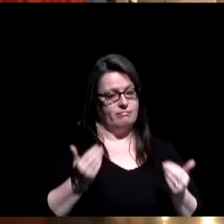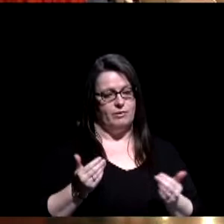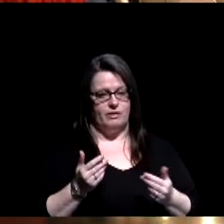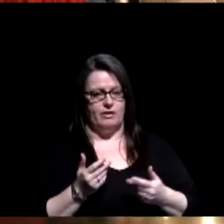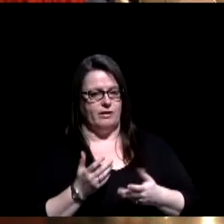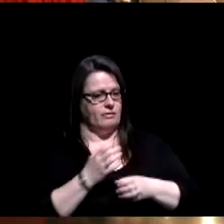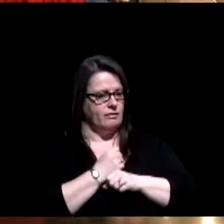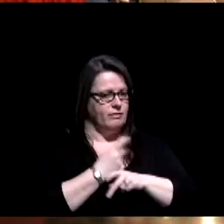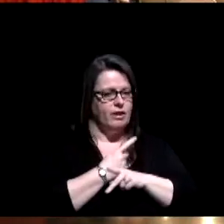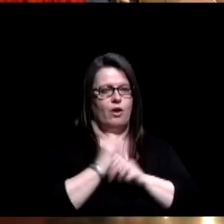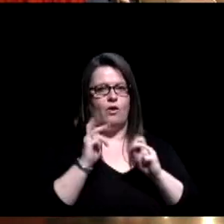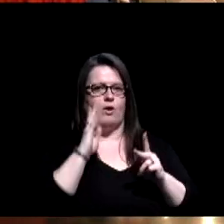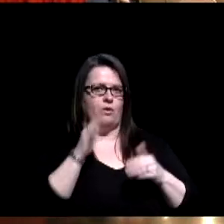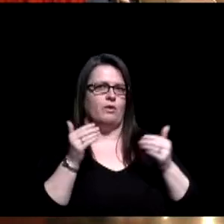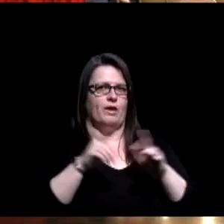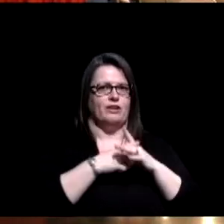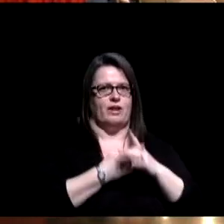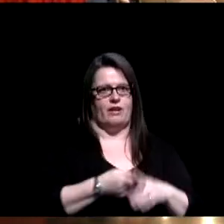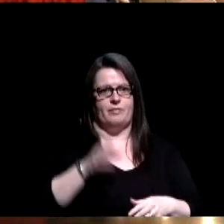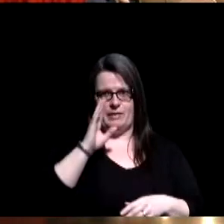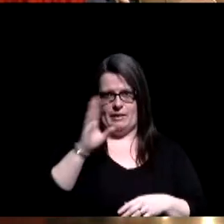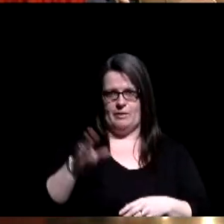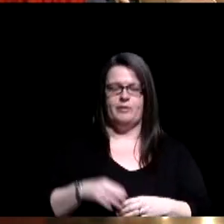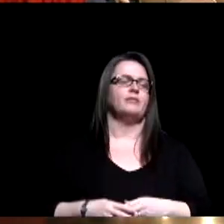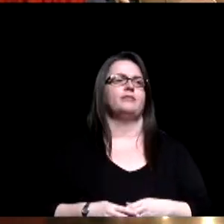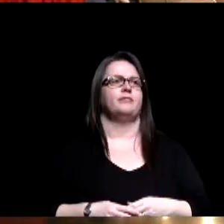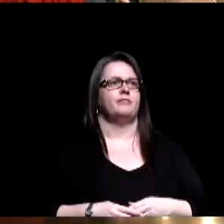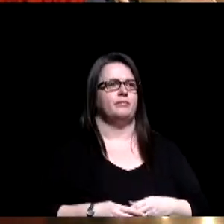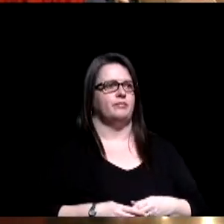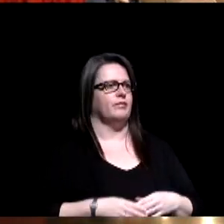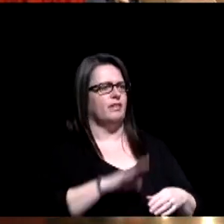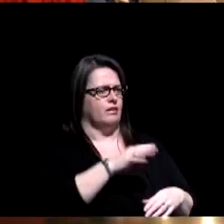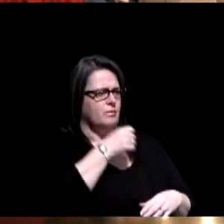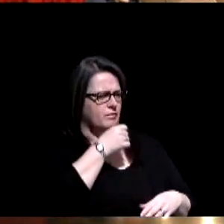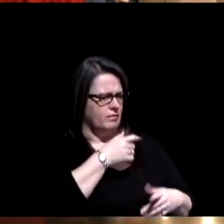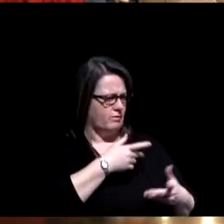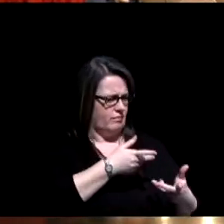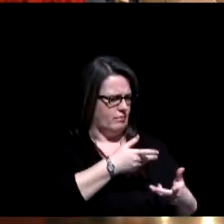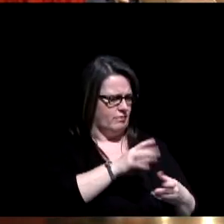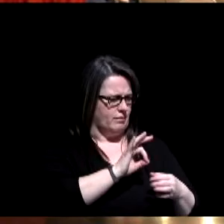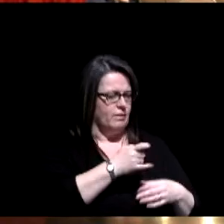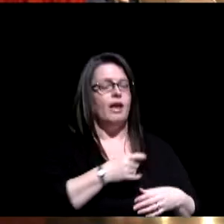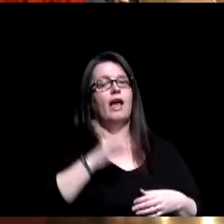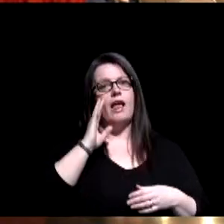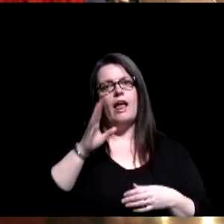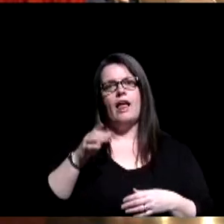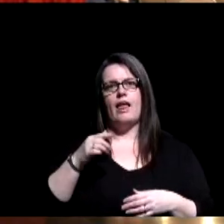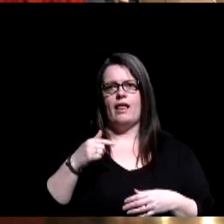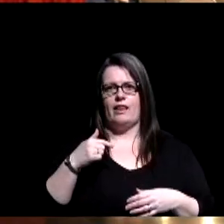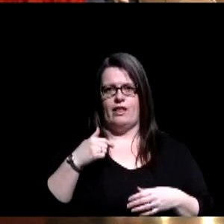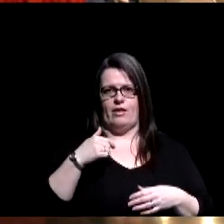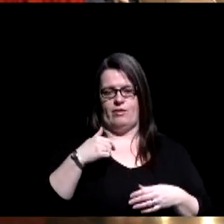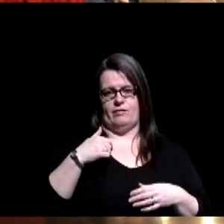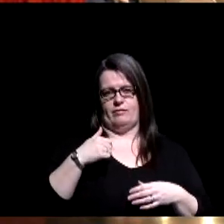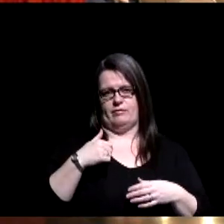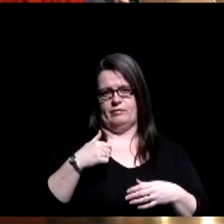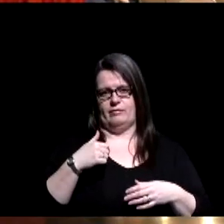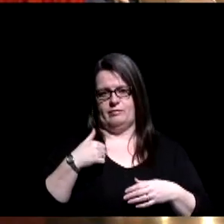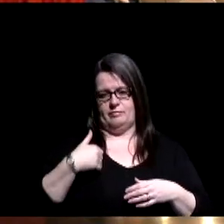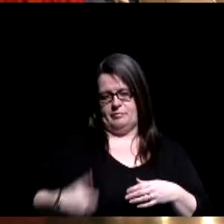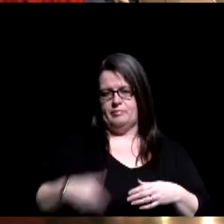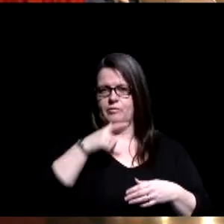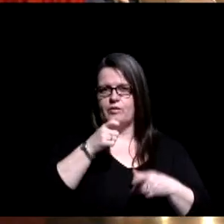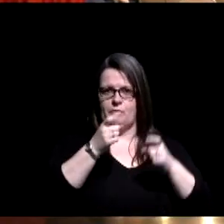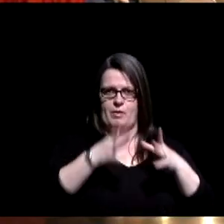start. Hi, I'm Thomasina Hold on, Barry. your mic is just on. Okay. Oh. Anyway. Hi, I'm Thomasina Barry, and I'm the manager